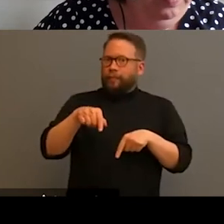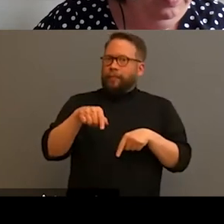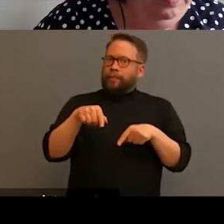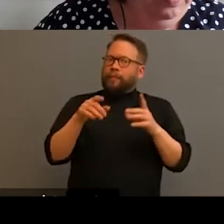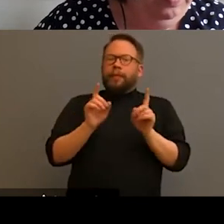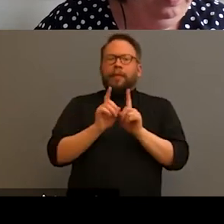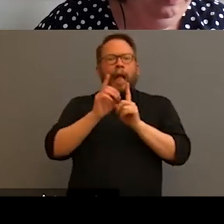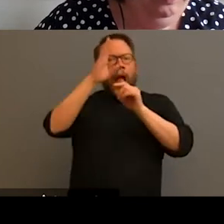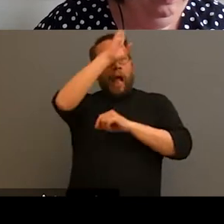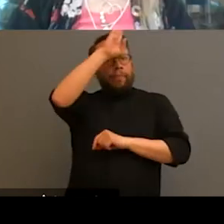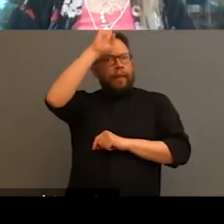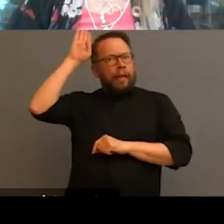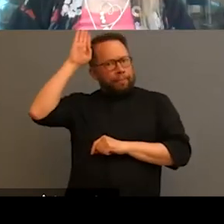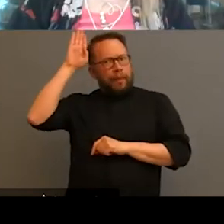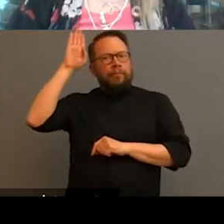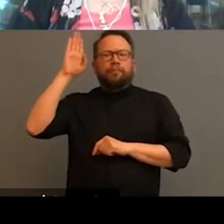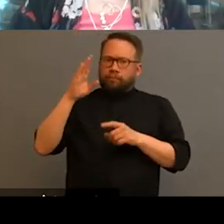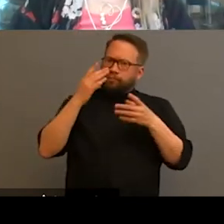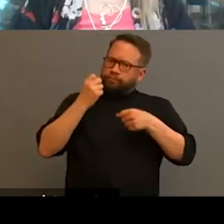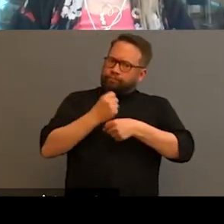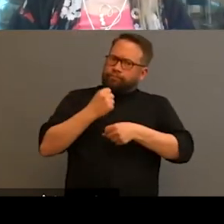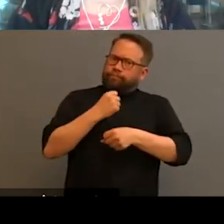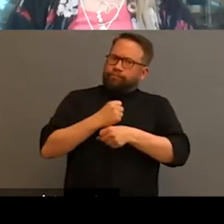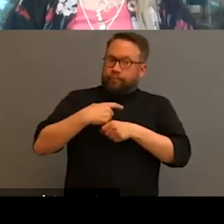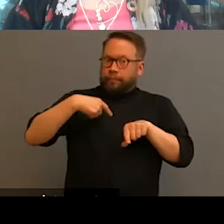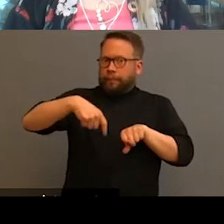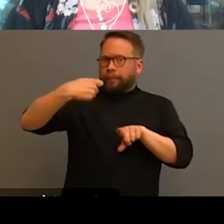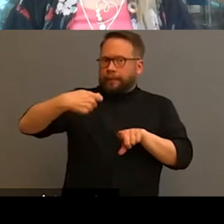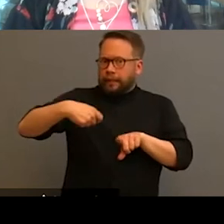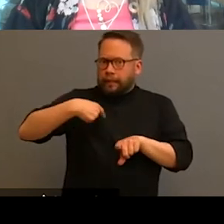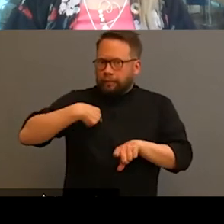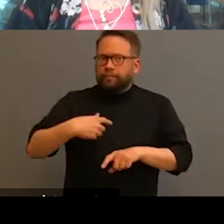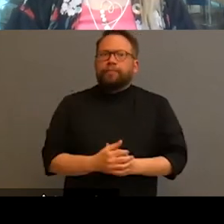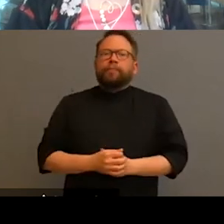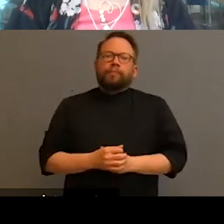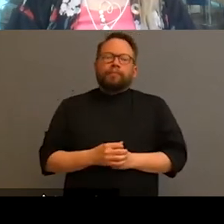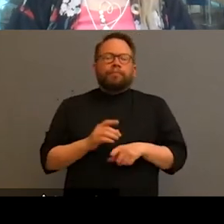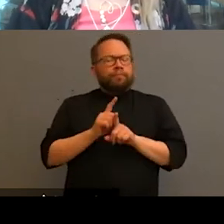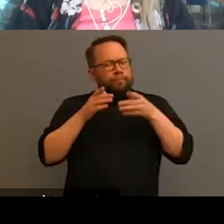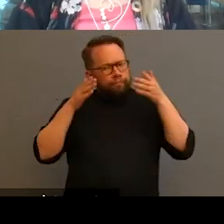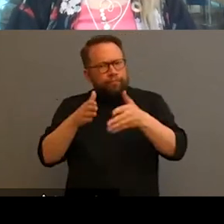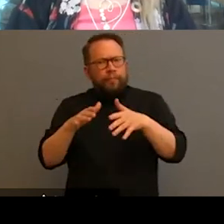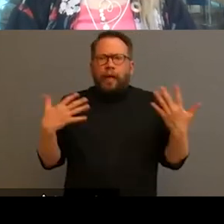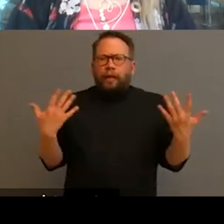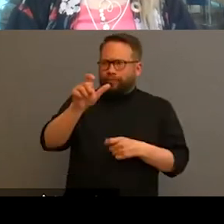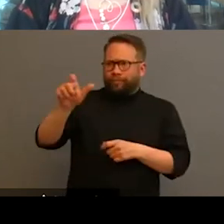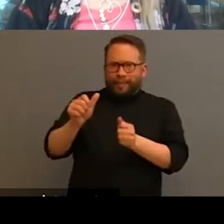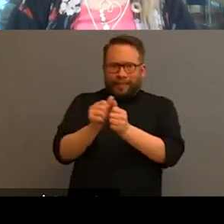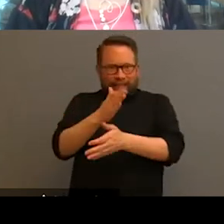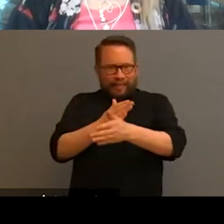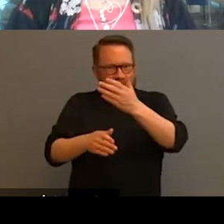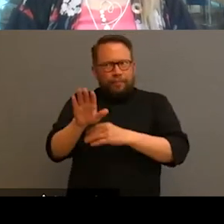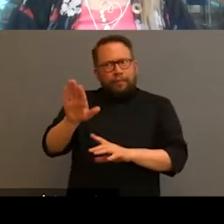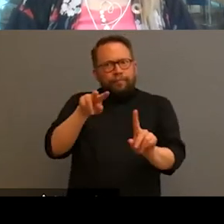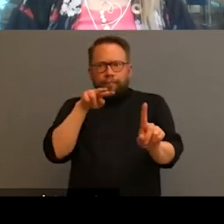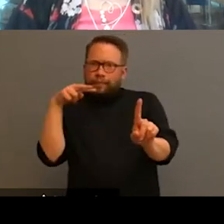provide an education with a disability perspective on the agenda goals and